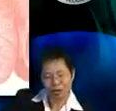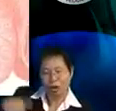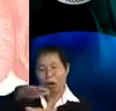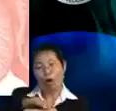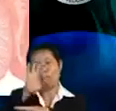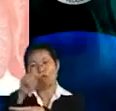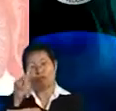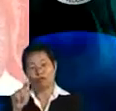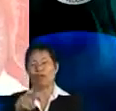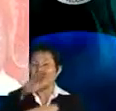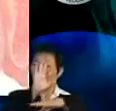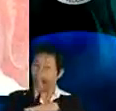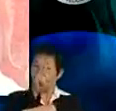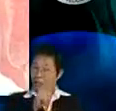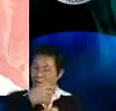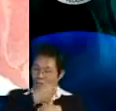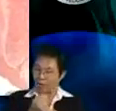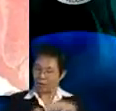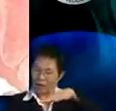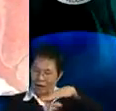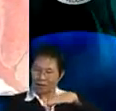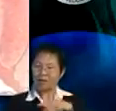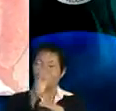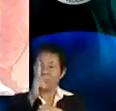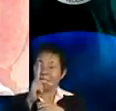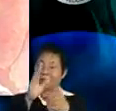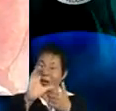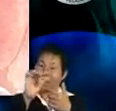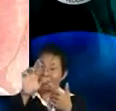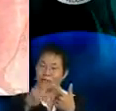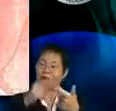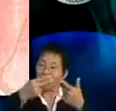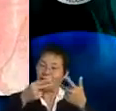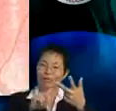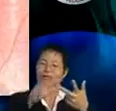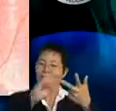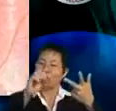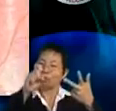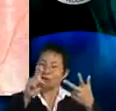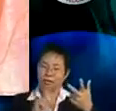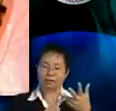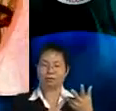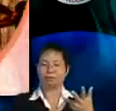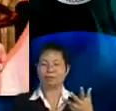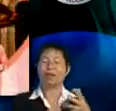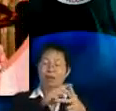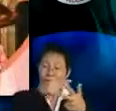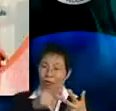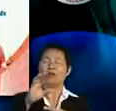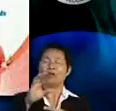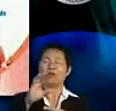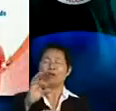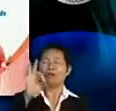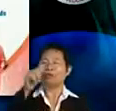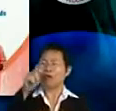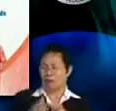fats. Fats are made up of elements like carbon, hydrogen, and oxygen. Fat molecules